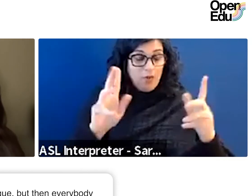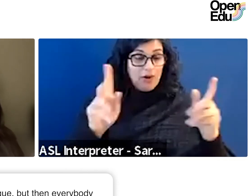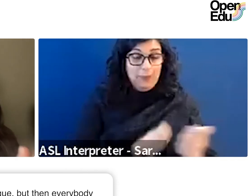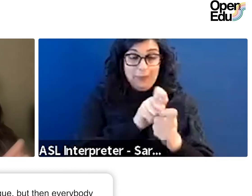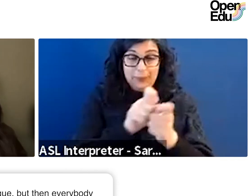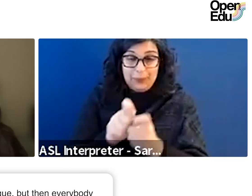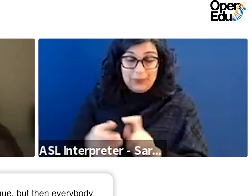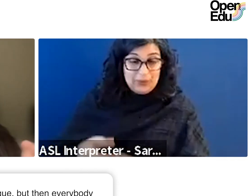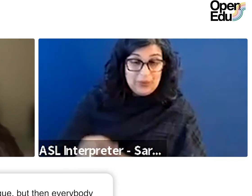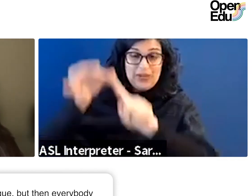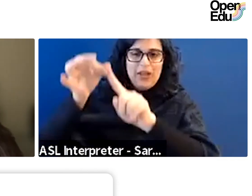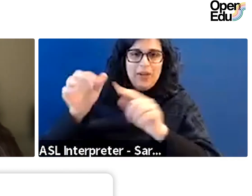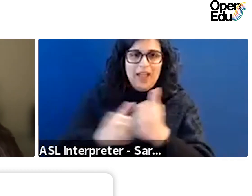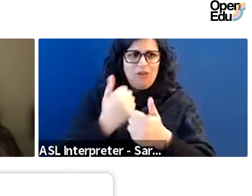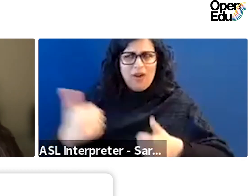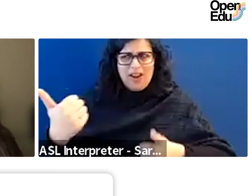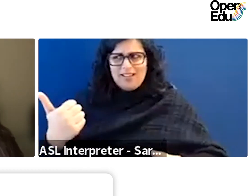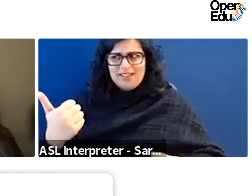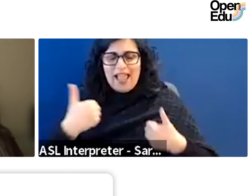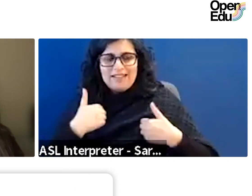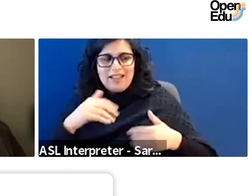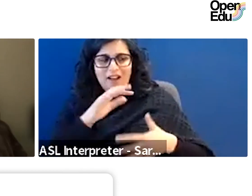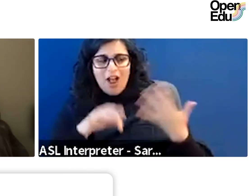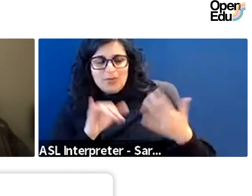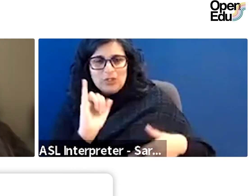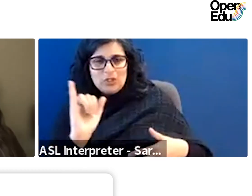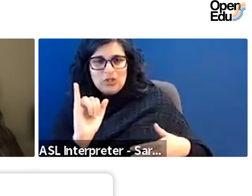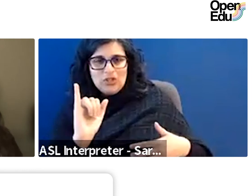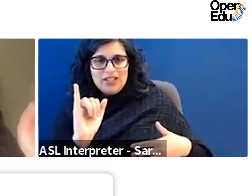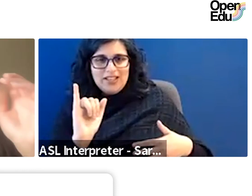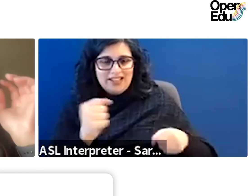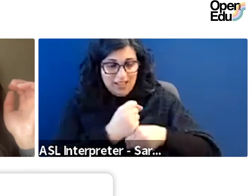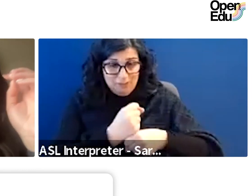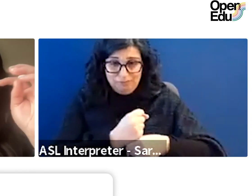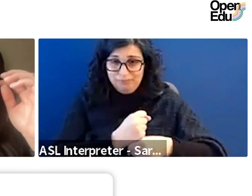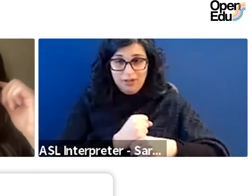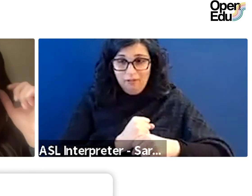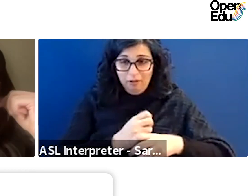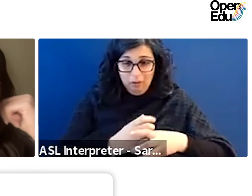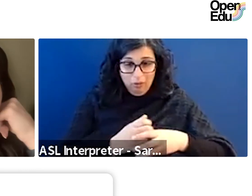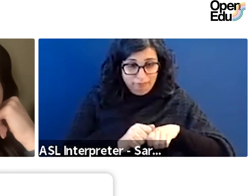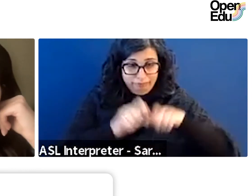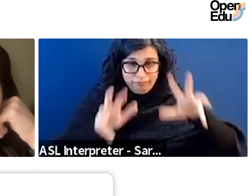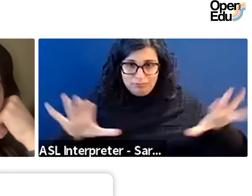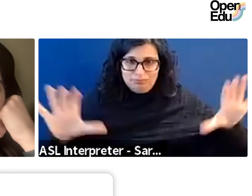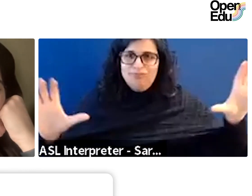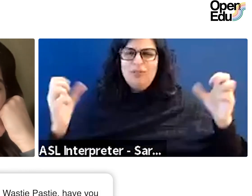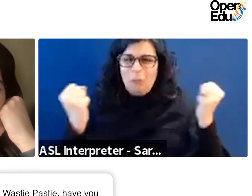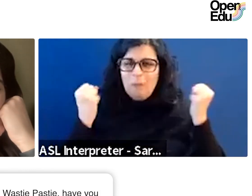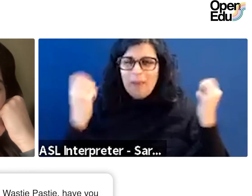but then everybody else has the options. So it's just exponential. That's amazing. I love that idea so